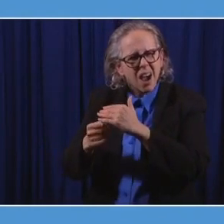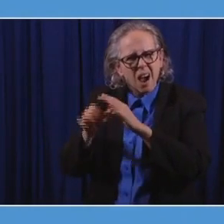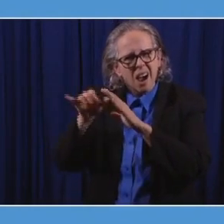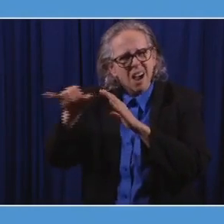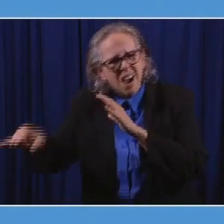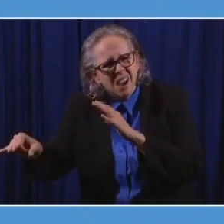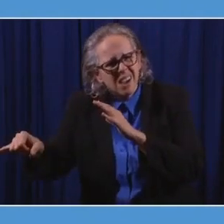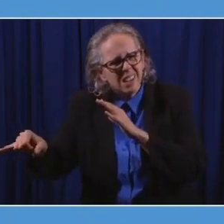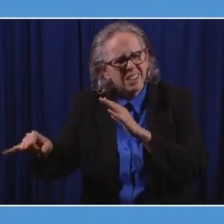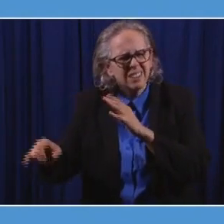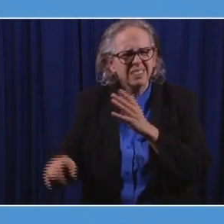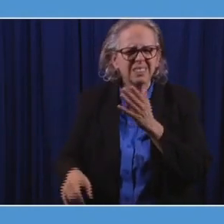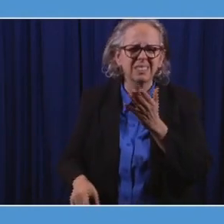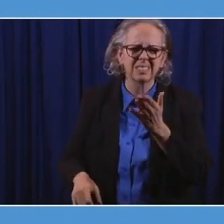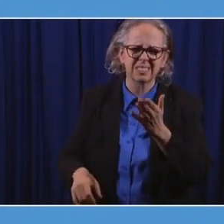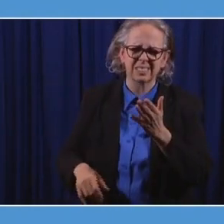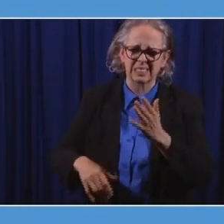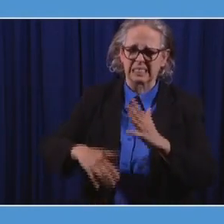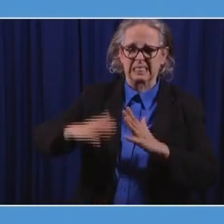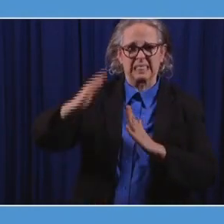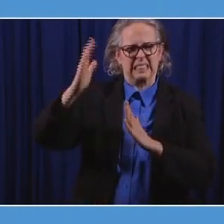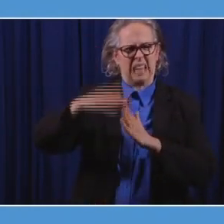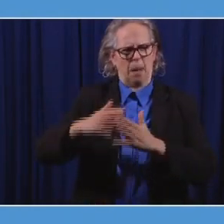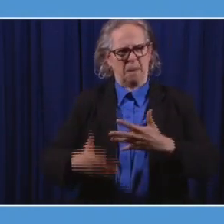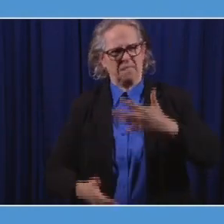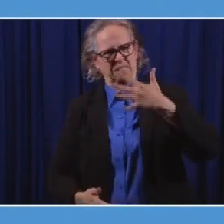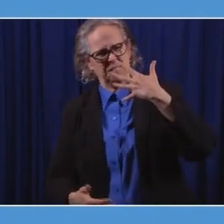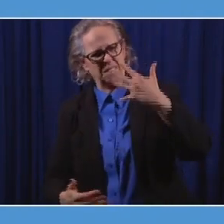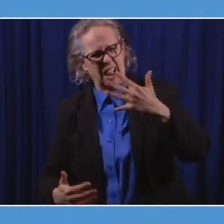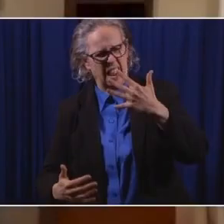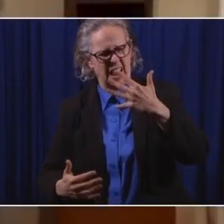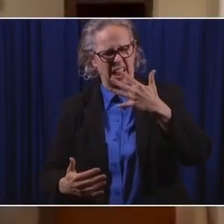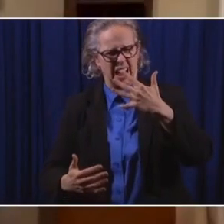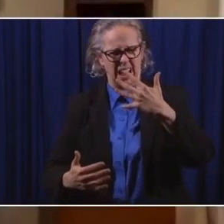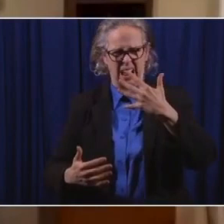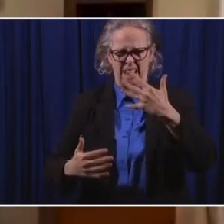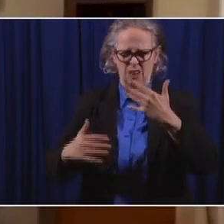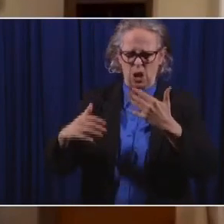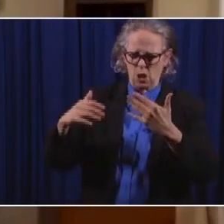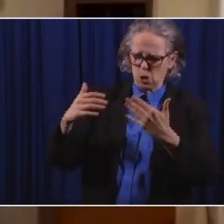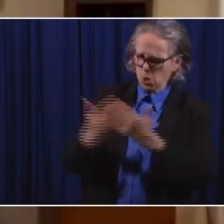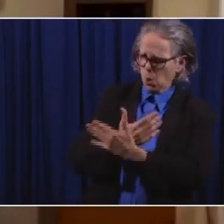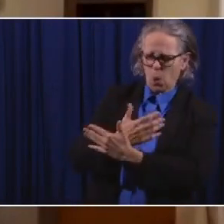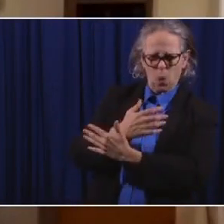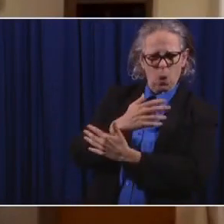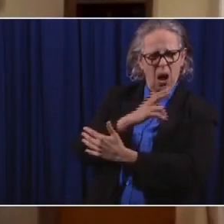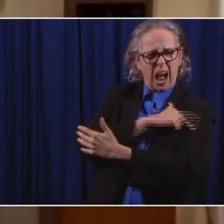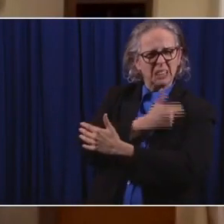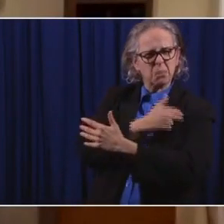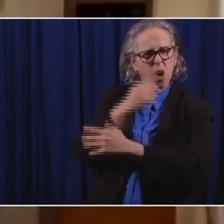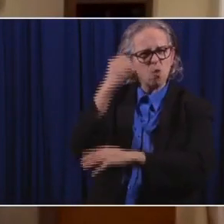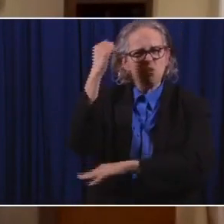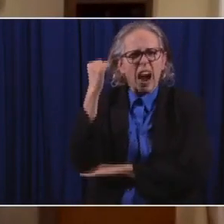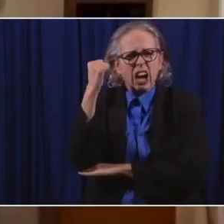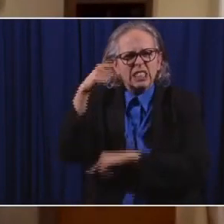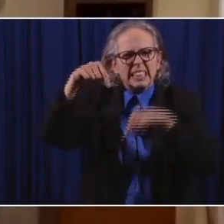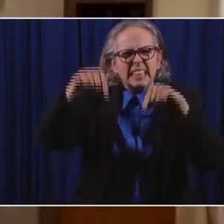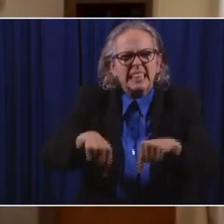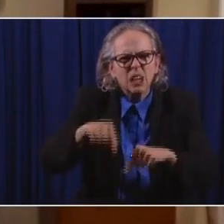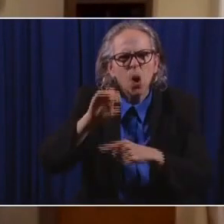new hospitalization numbers have all occurred in the past week and a half. So we continue to be very